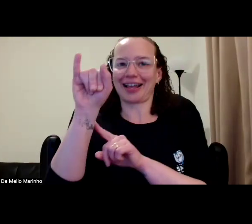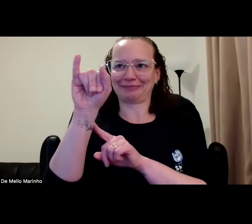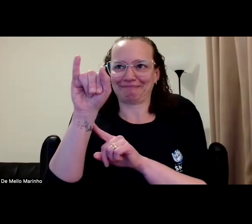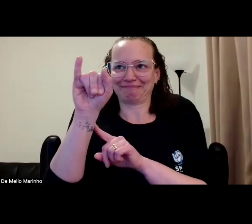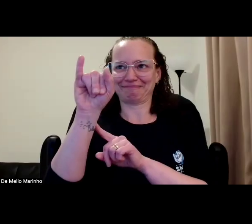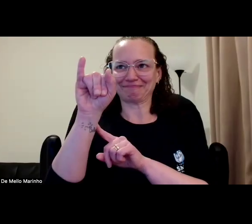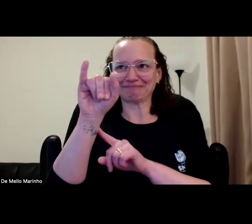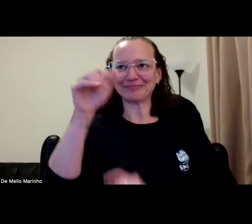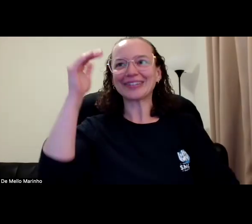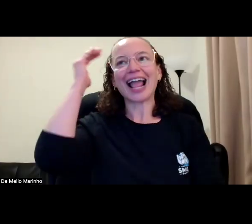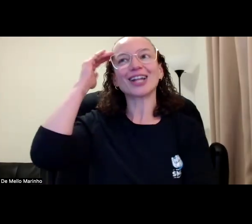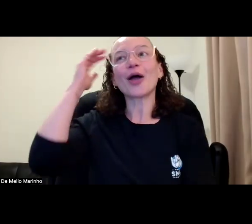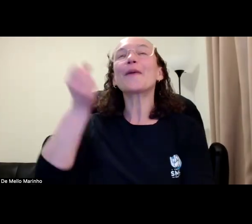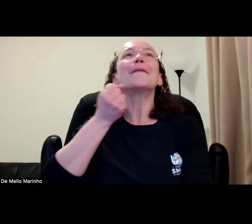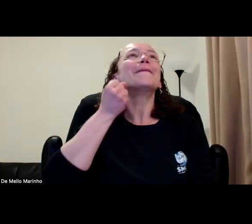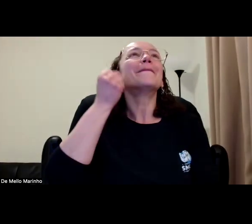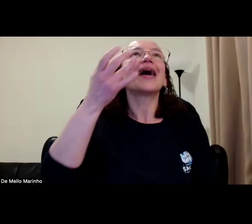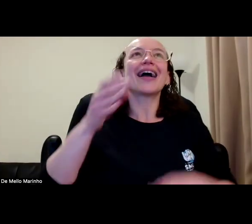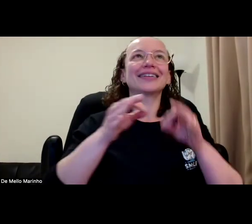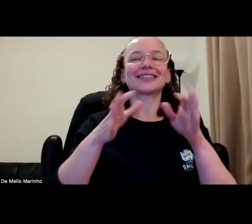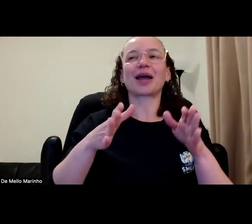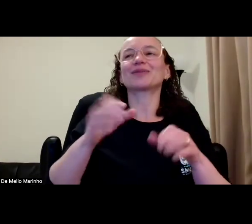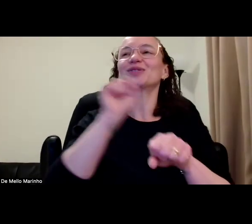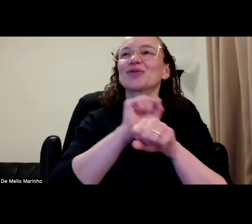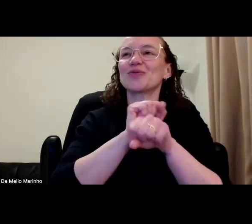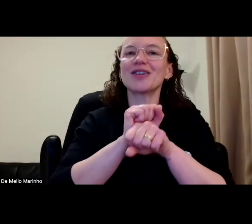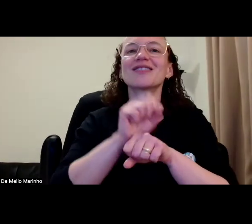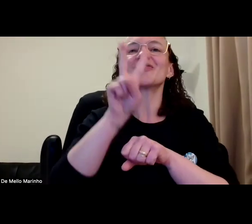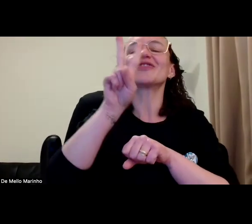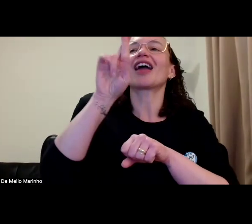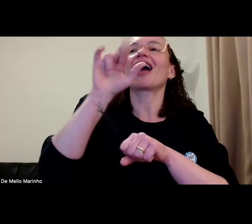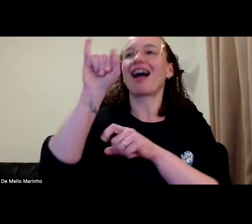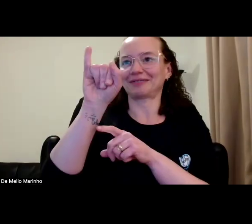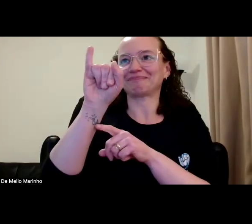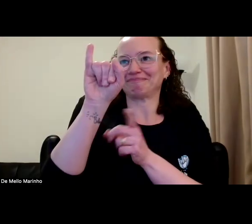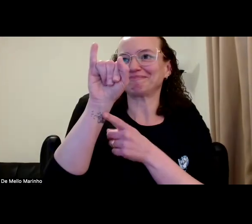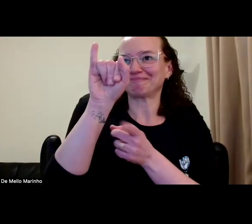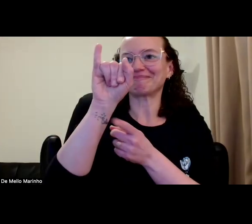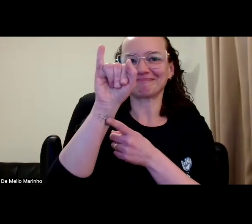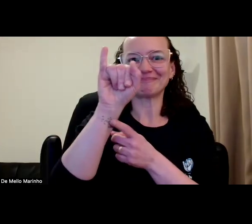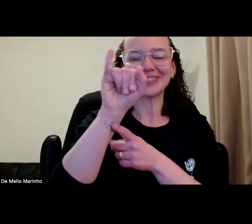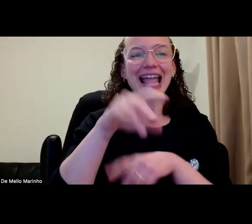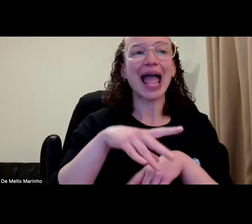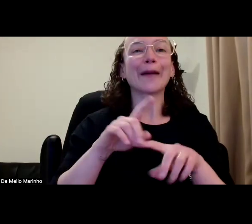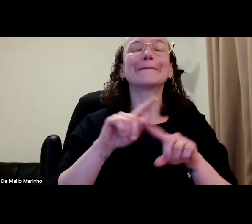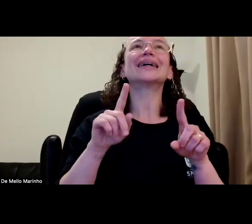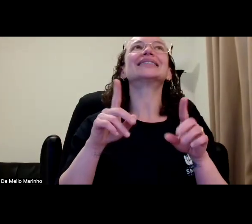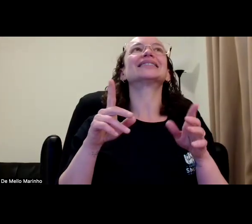very important with VRI. I know that many interpreters work in VRI,